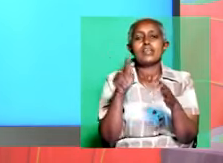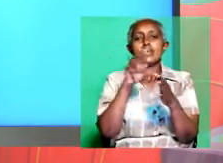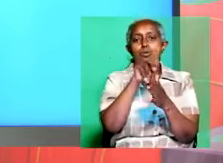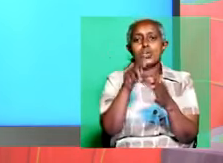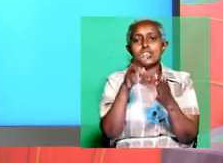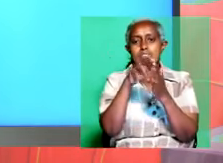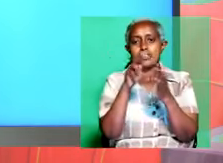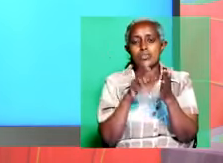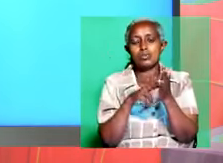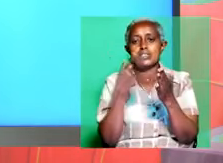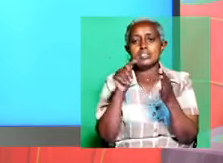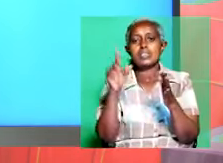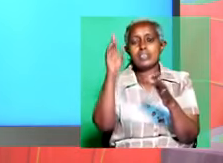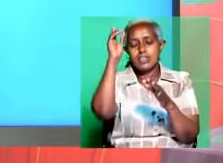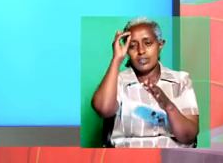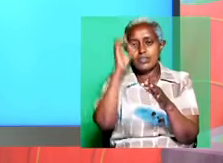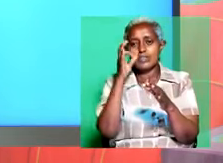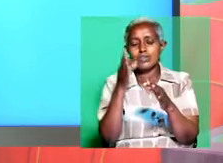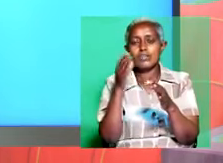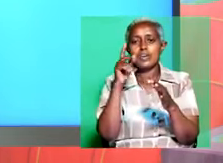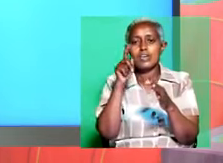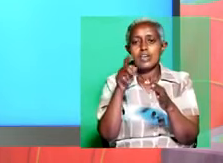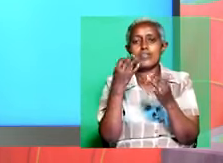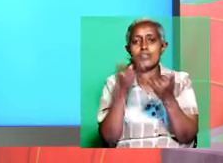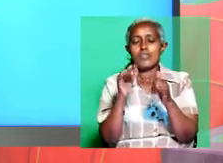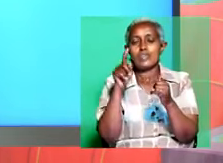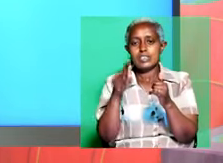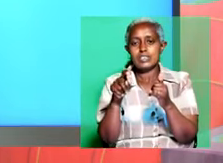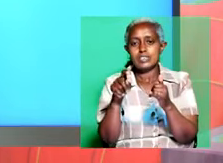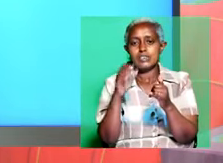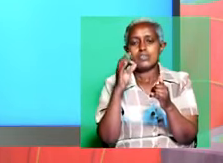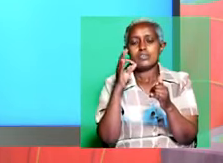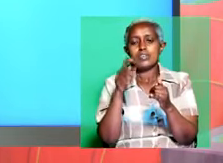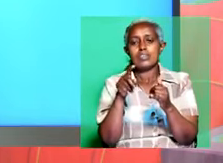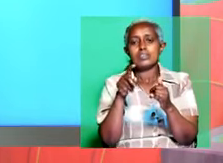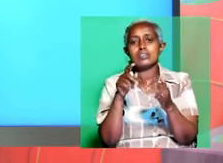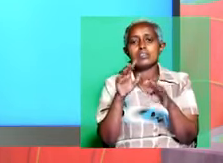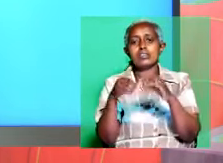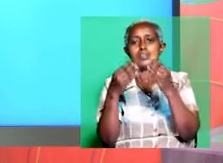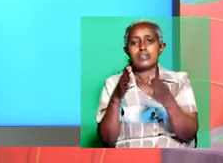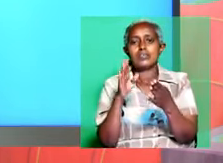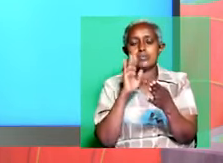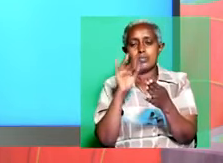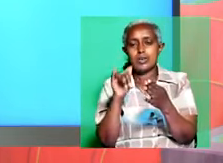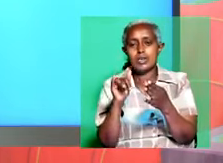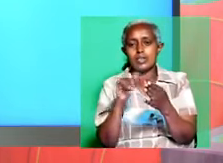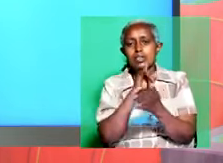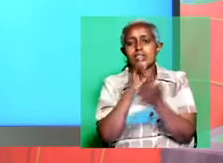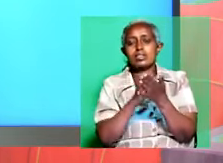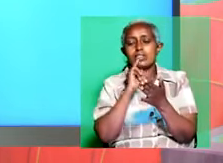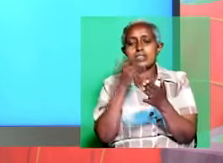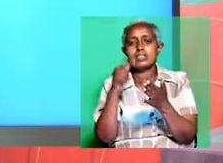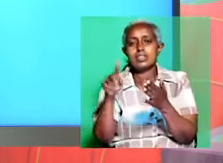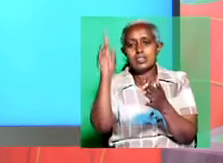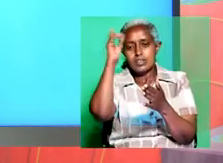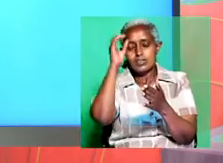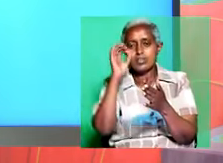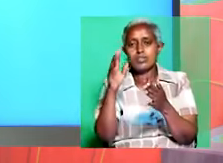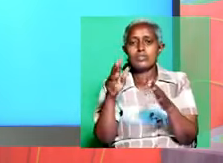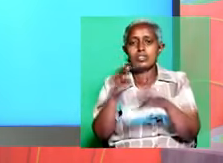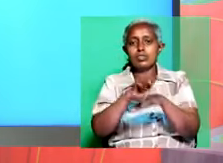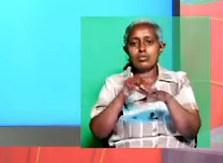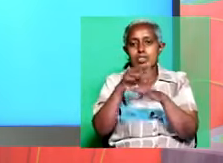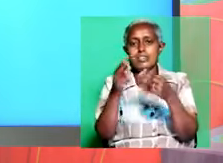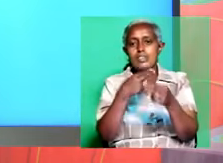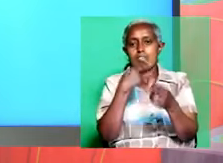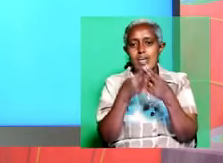rule. The derivative of f over g of x will be given by, it is the derivative of the